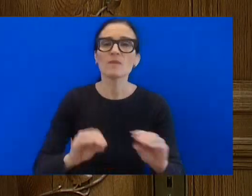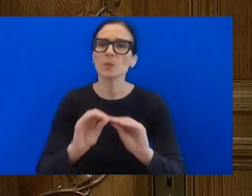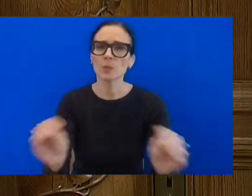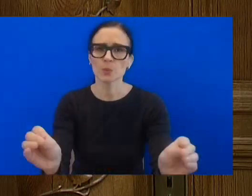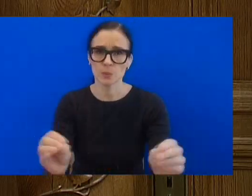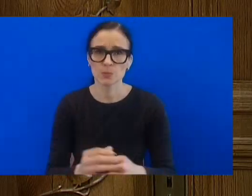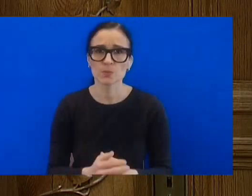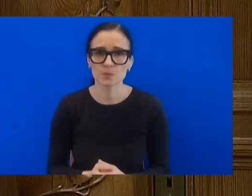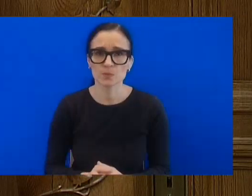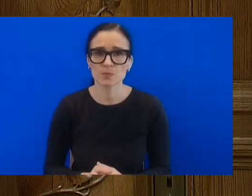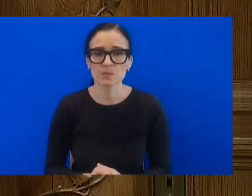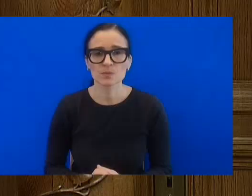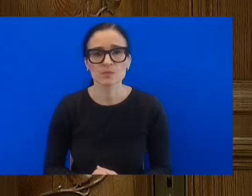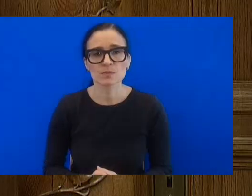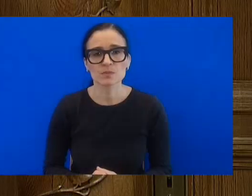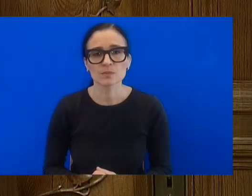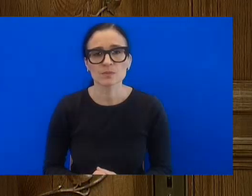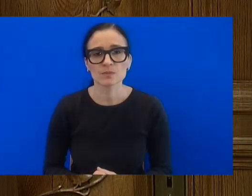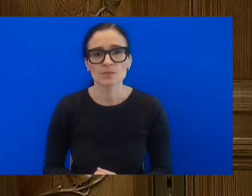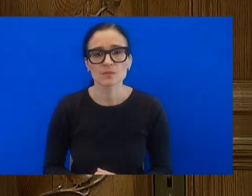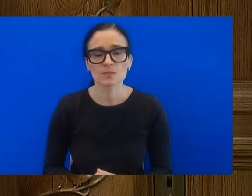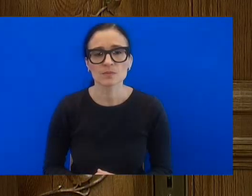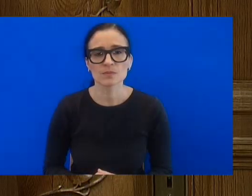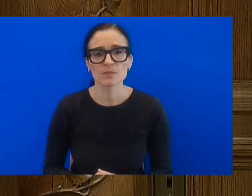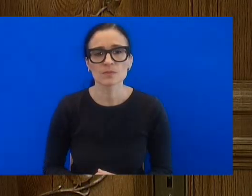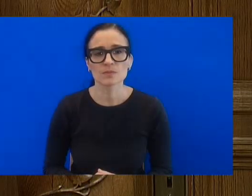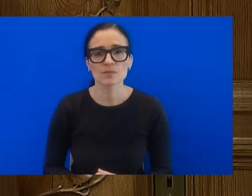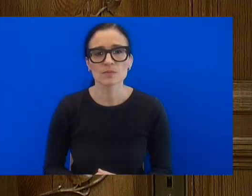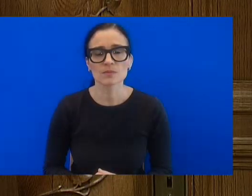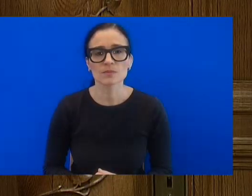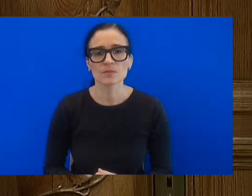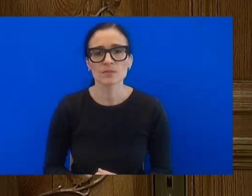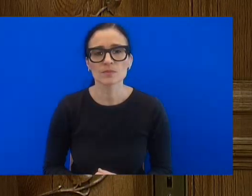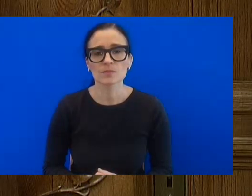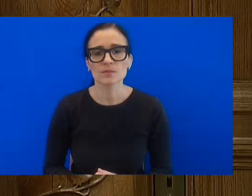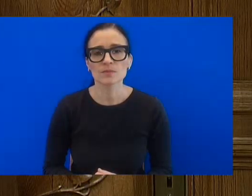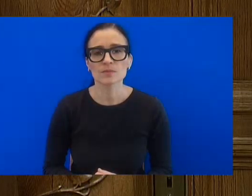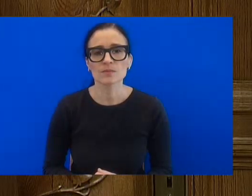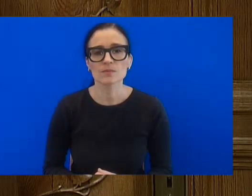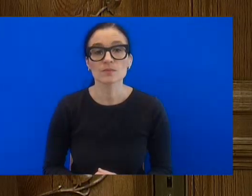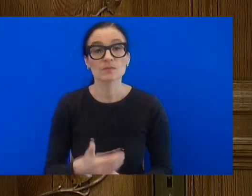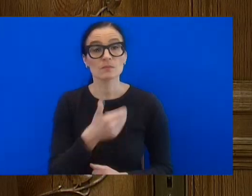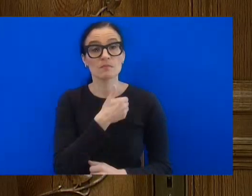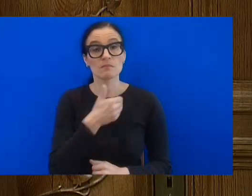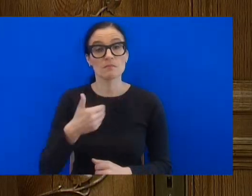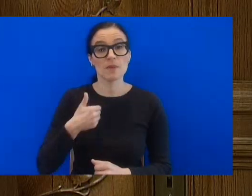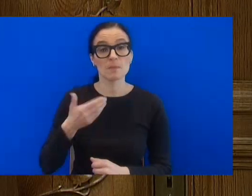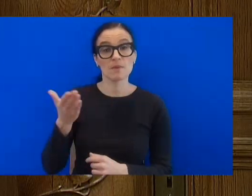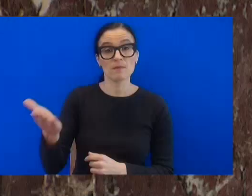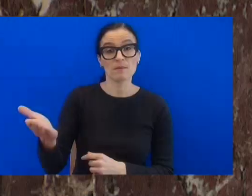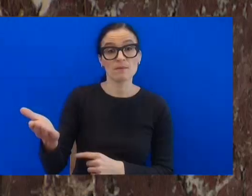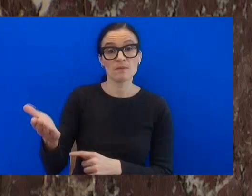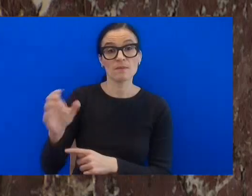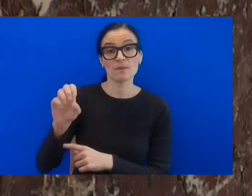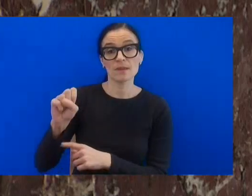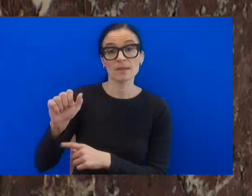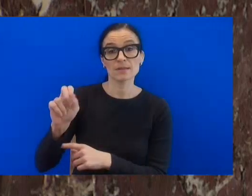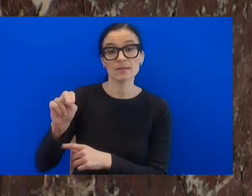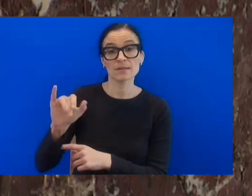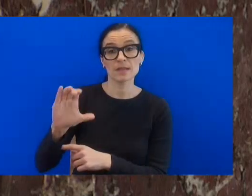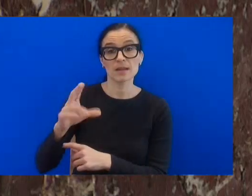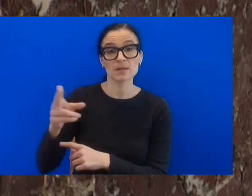Member for Saanich North and Islands. Street sweeps continue across the province.